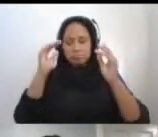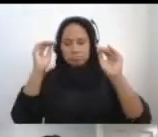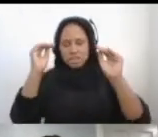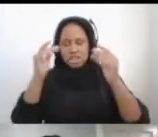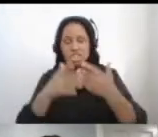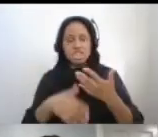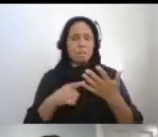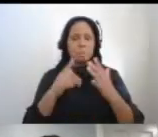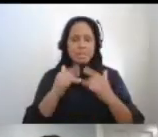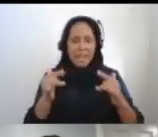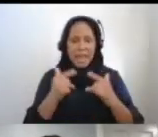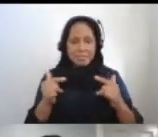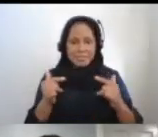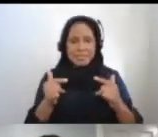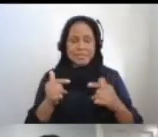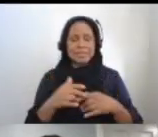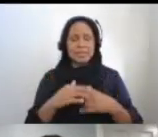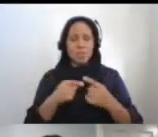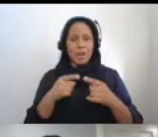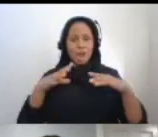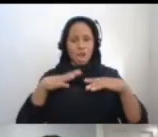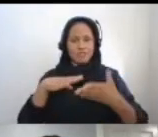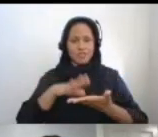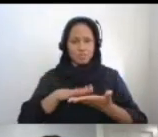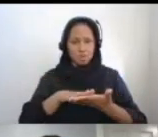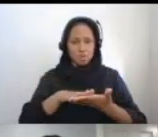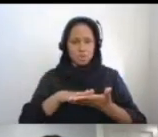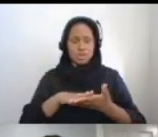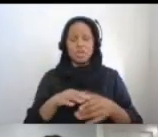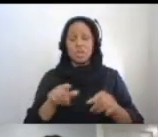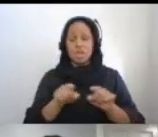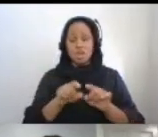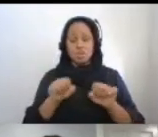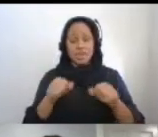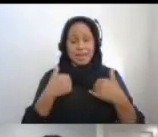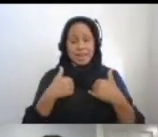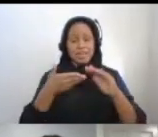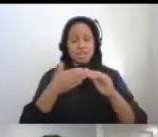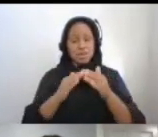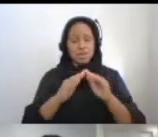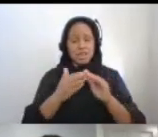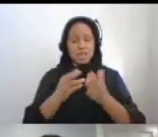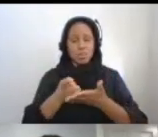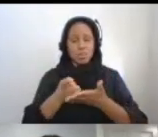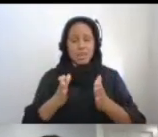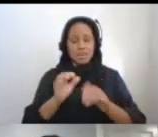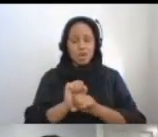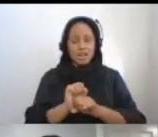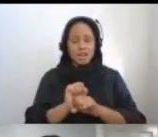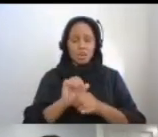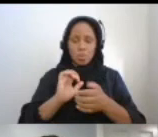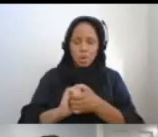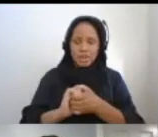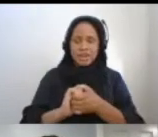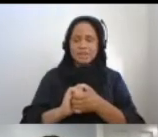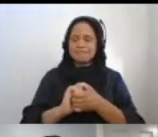off from school. They can also have that community habilitation worker working with them on specific goals.